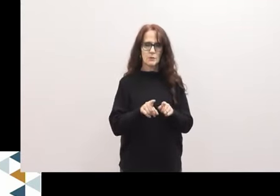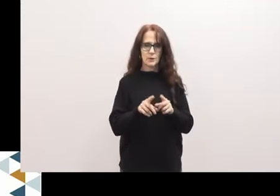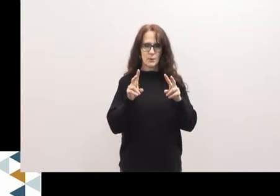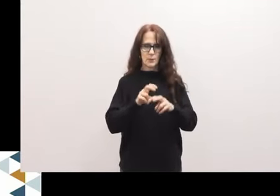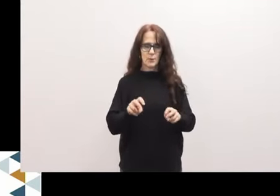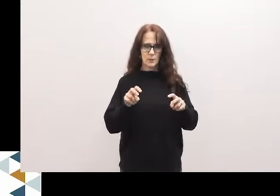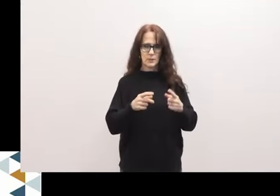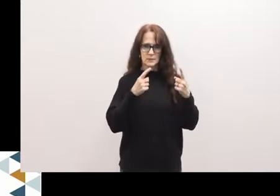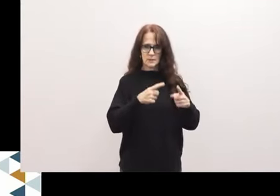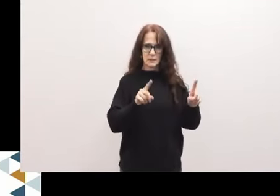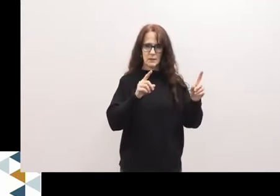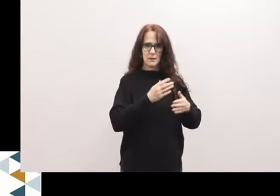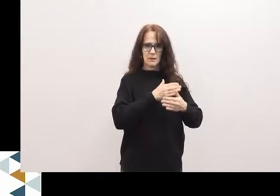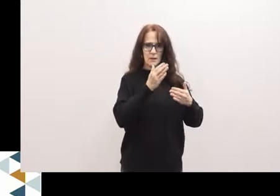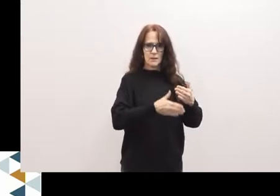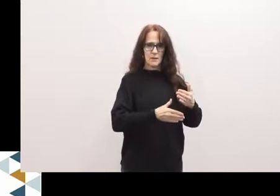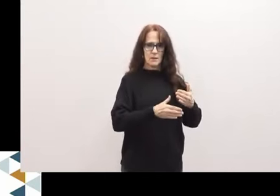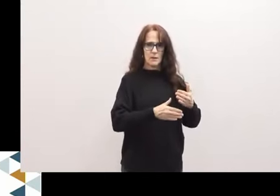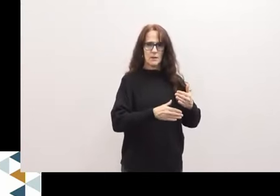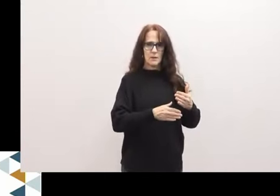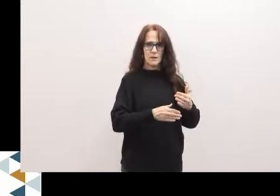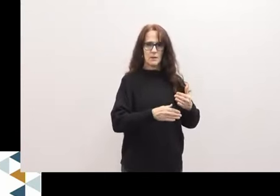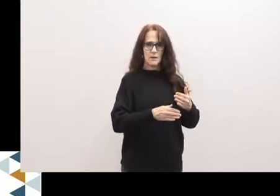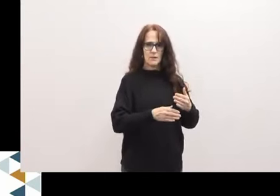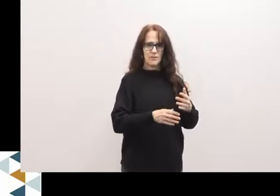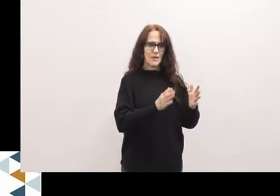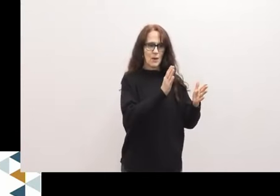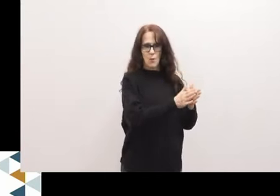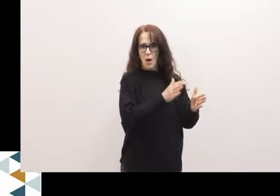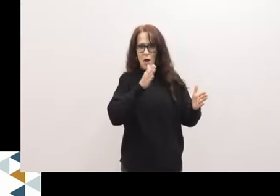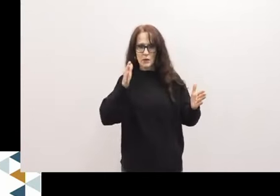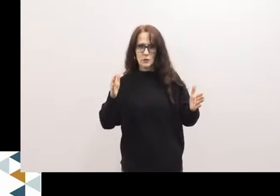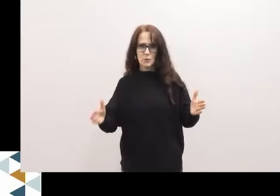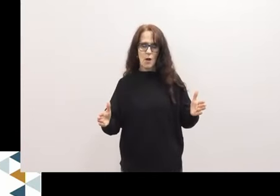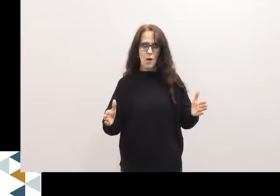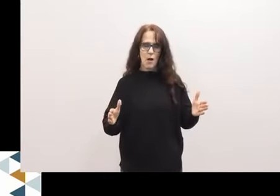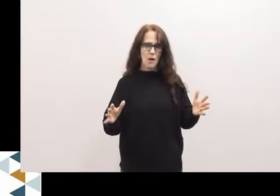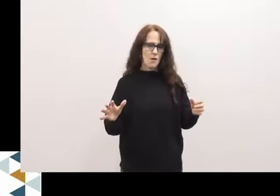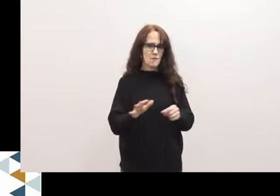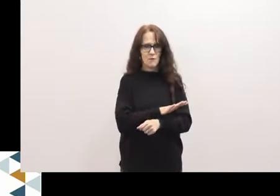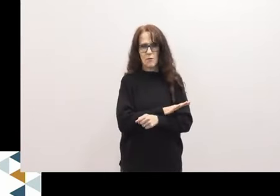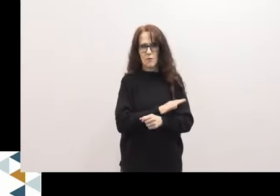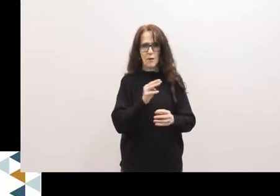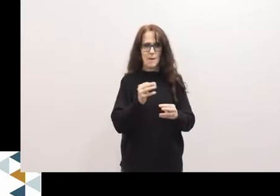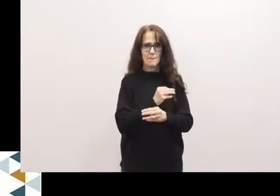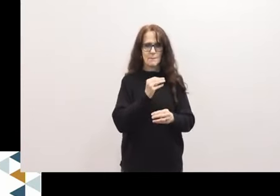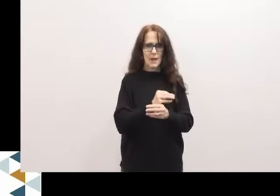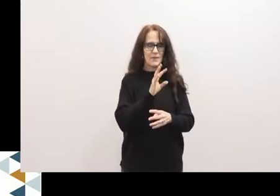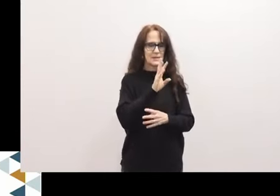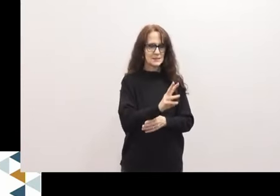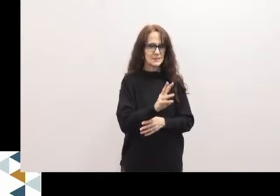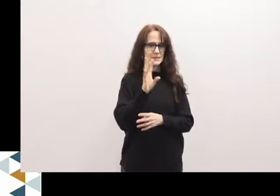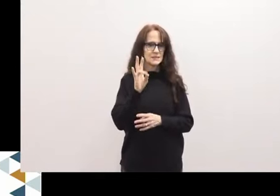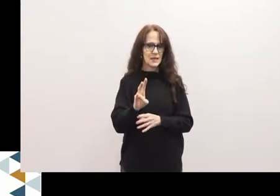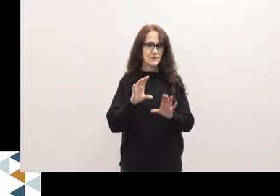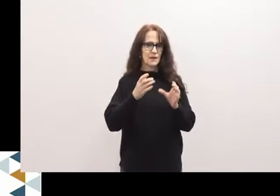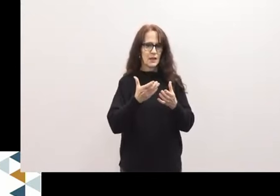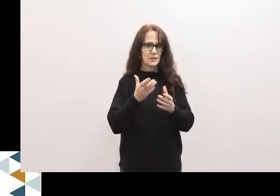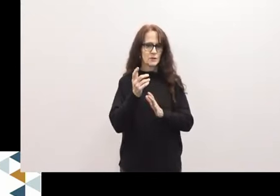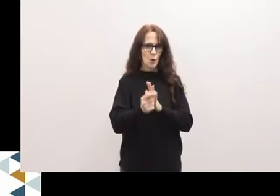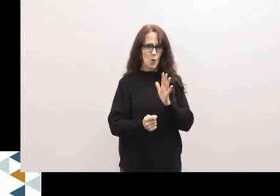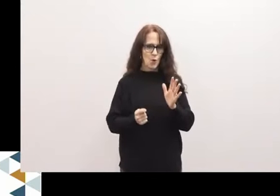examine the successful completion for that wall-to-wall acceleration for math 6 and 7 courses over